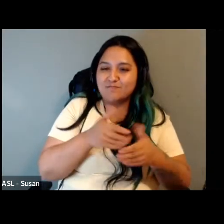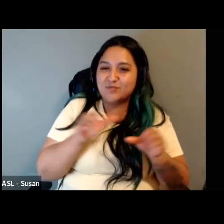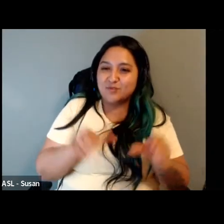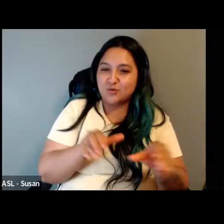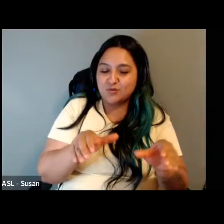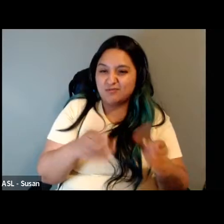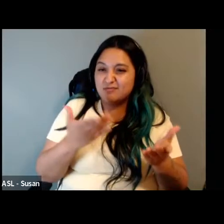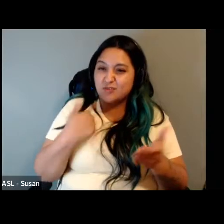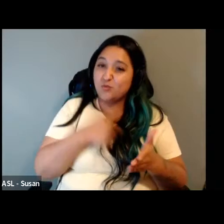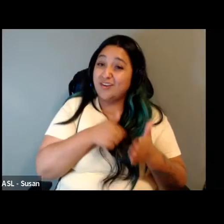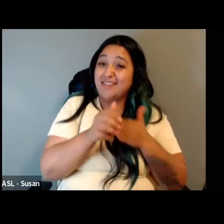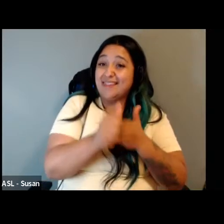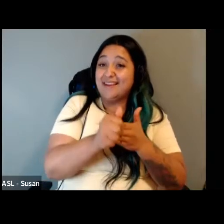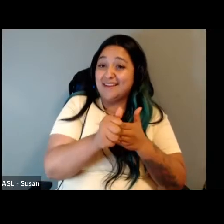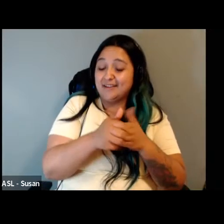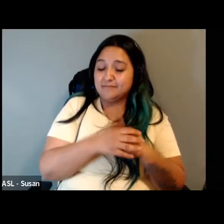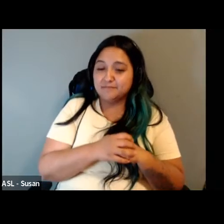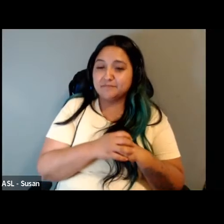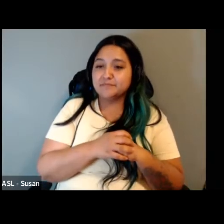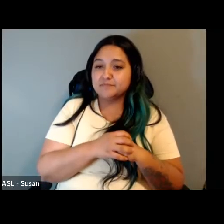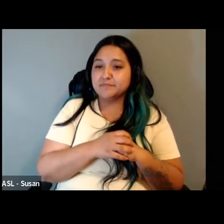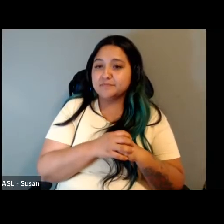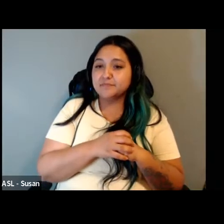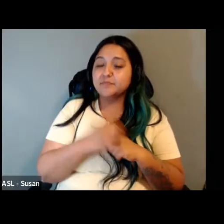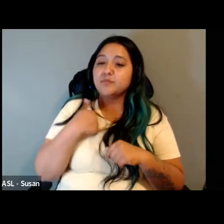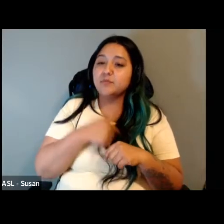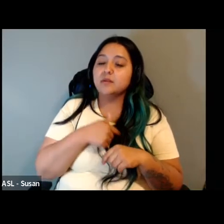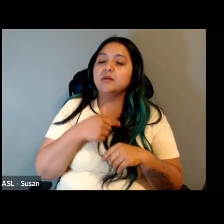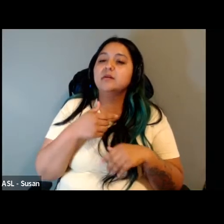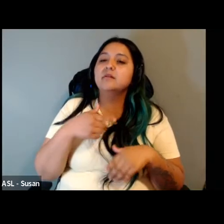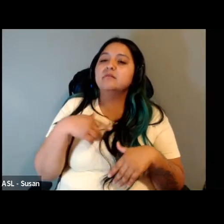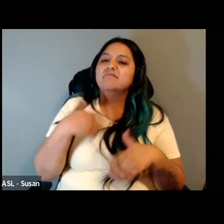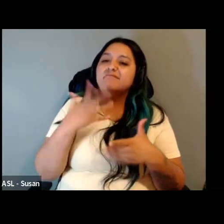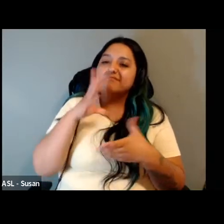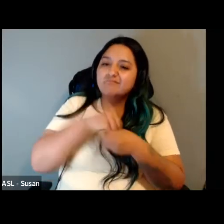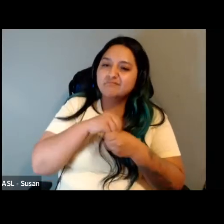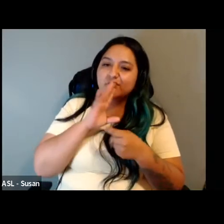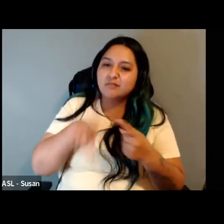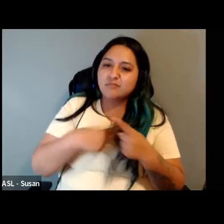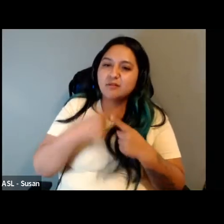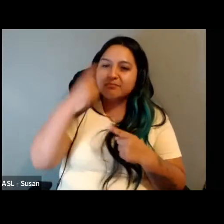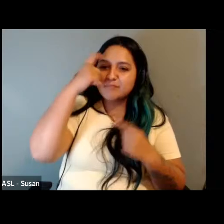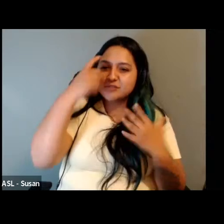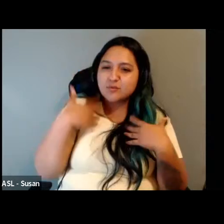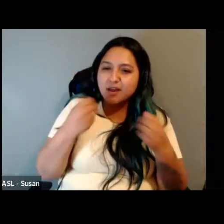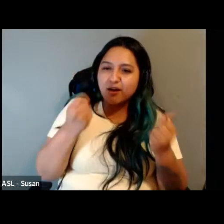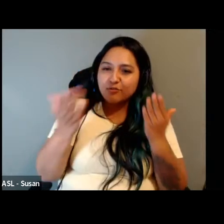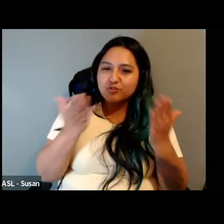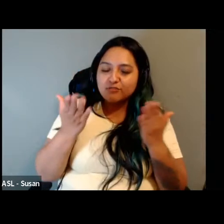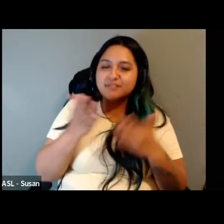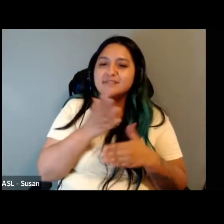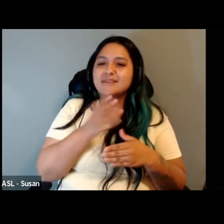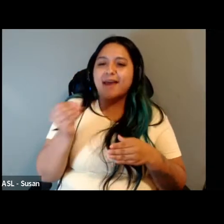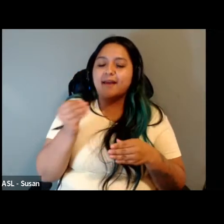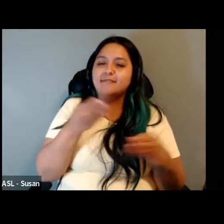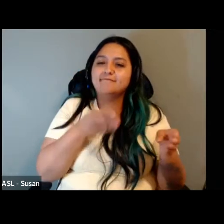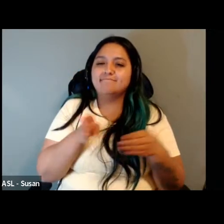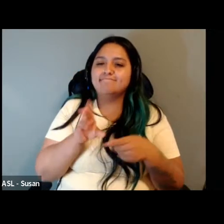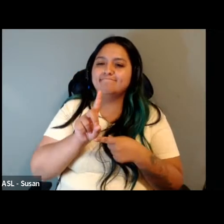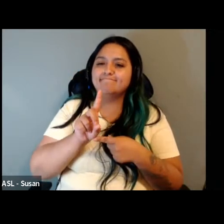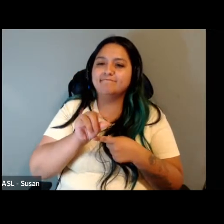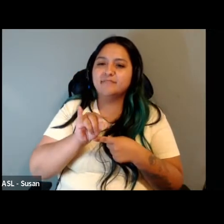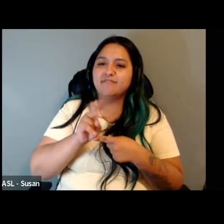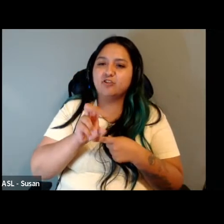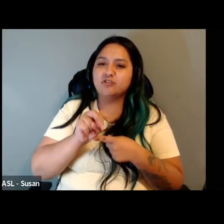We fought to support diversion and reentry services, as well as mental health services in the community and in our jails through